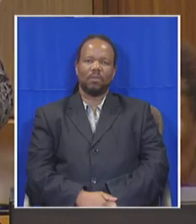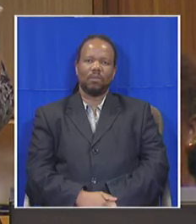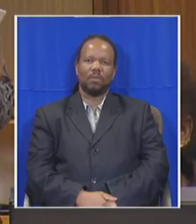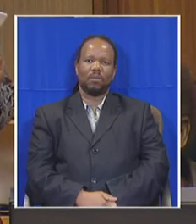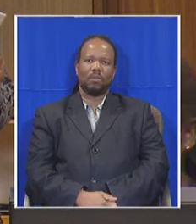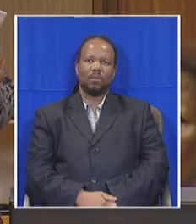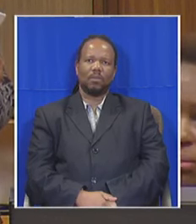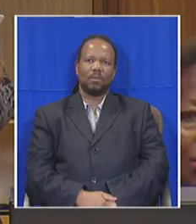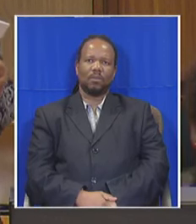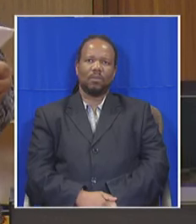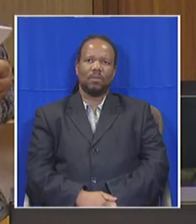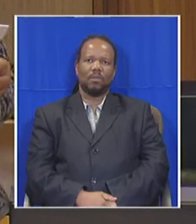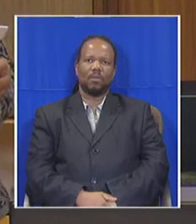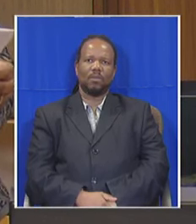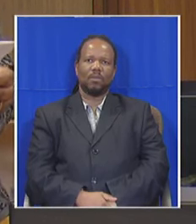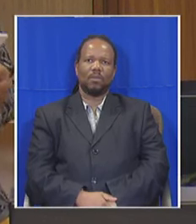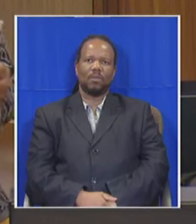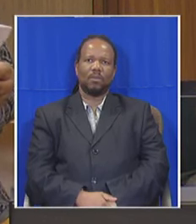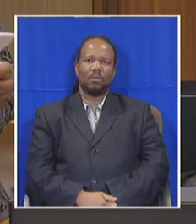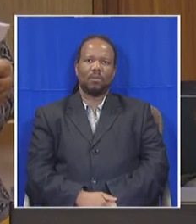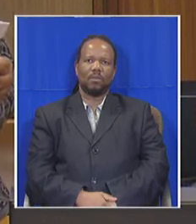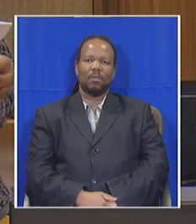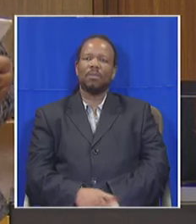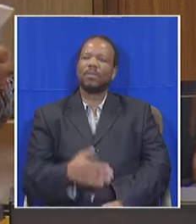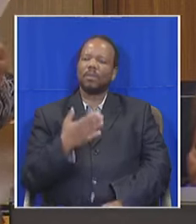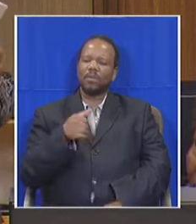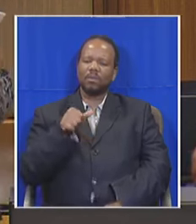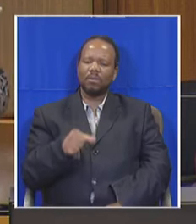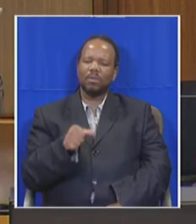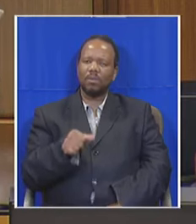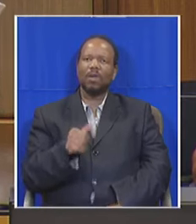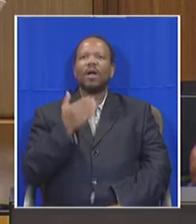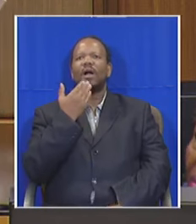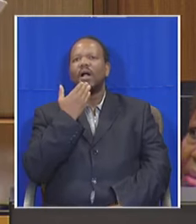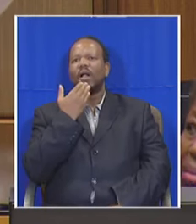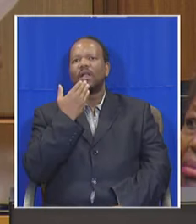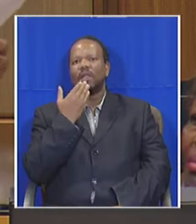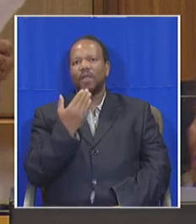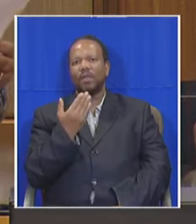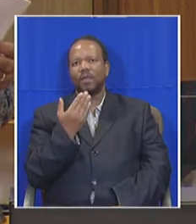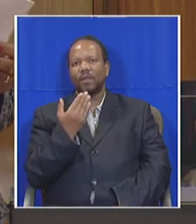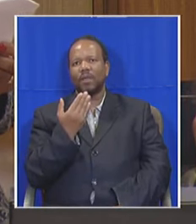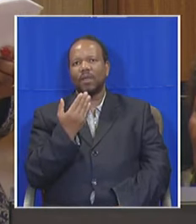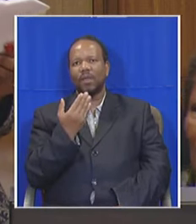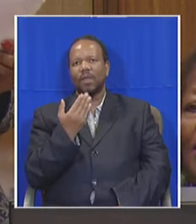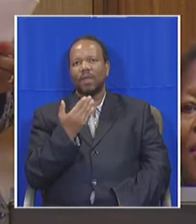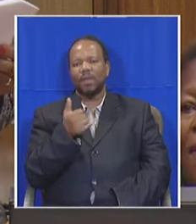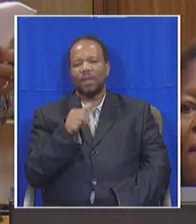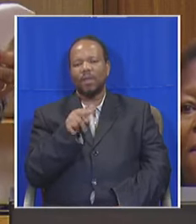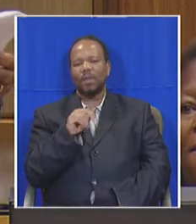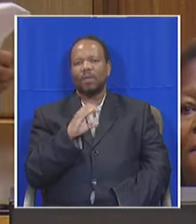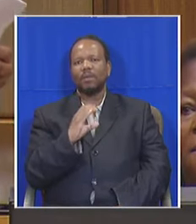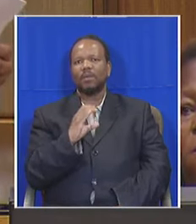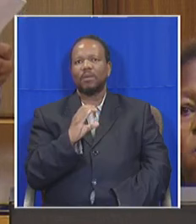Can you please press the button, ma? Thank you. Thank you. I move on behalf of the African National